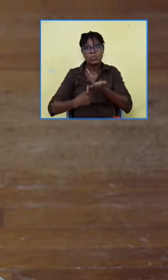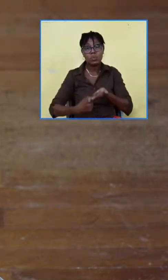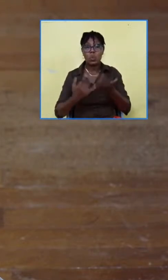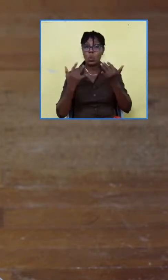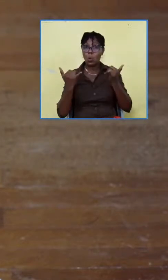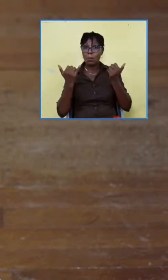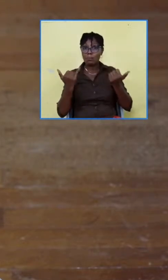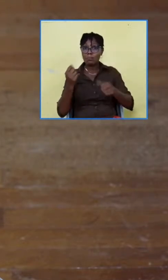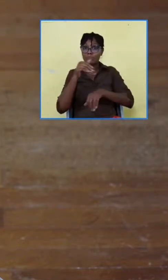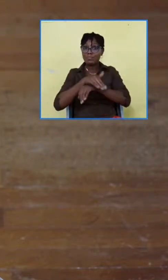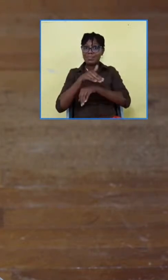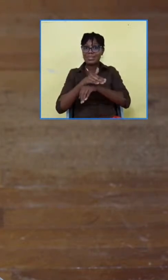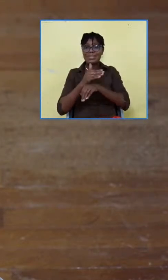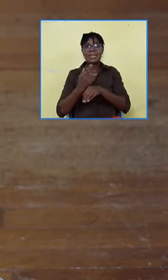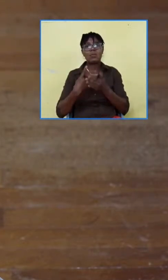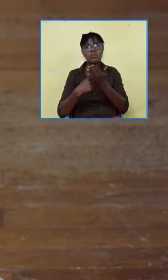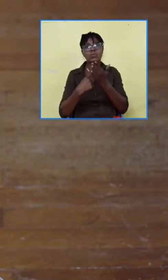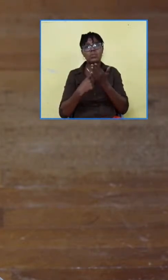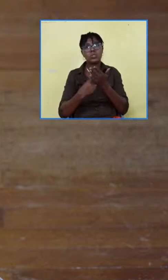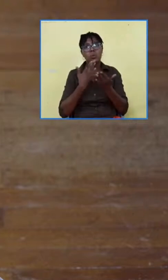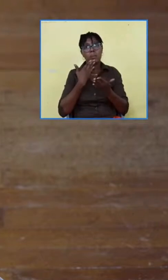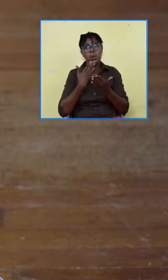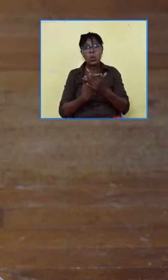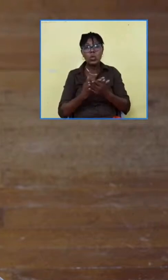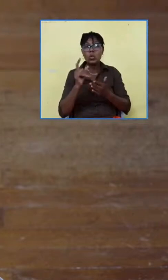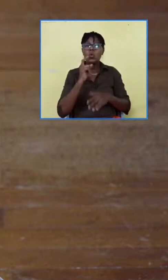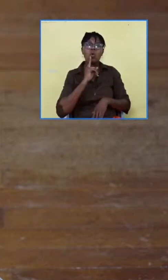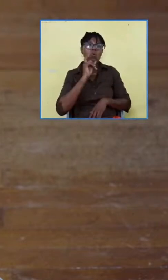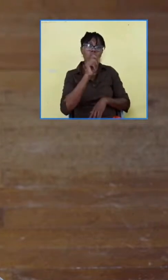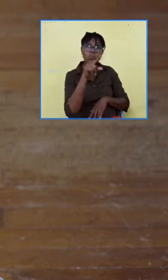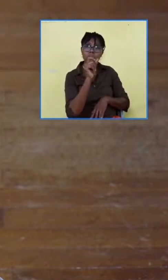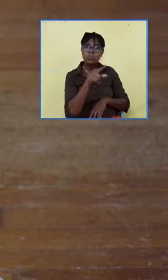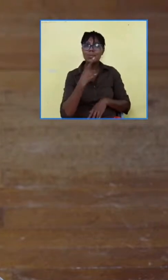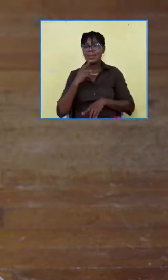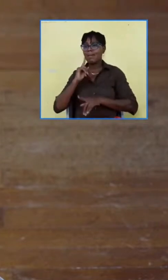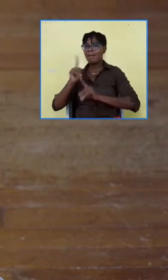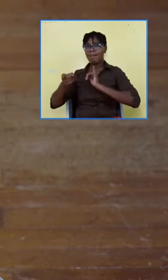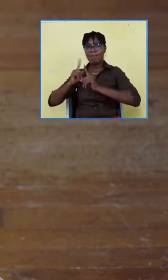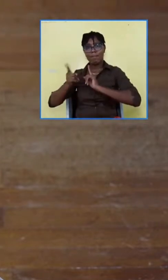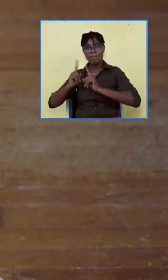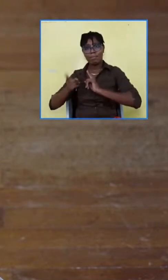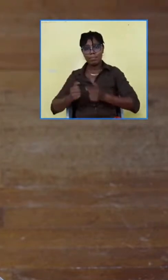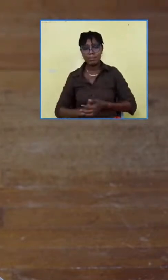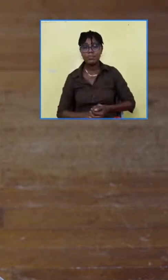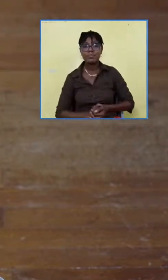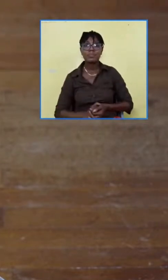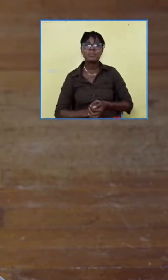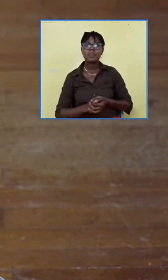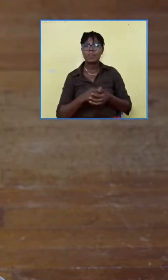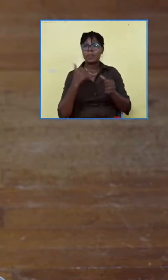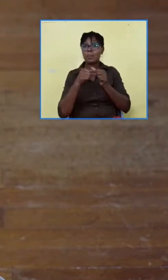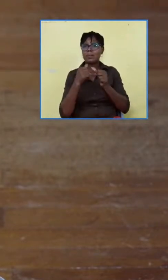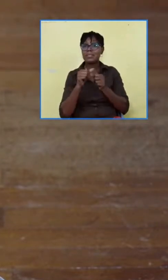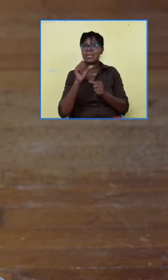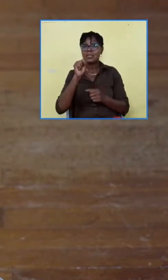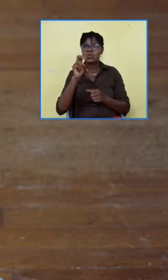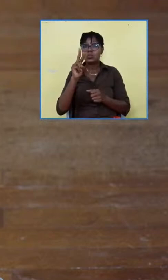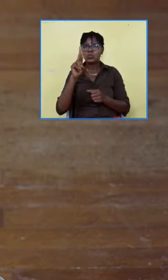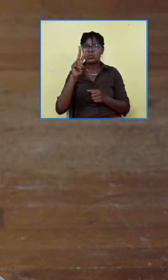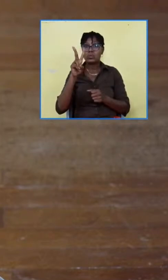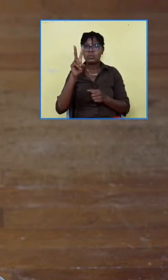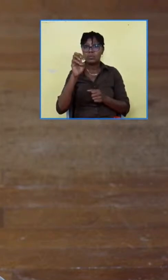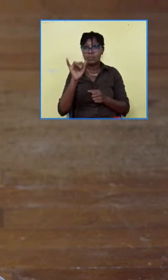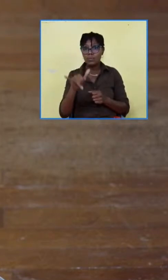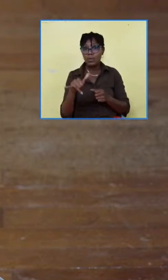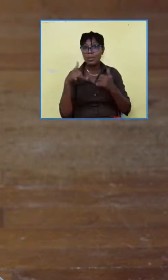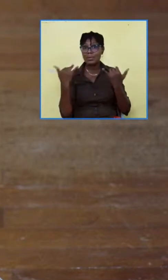good discussion tonight and answer the questions that you may have. And we'll mention the survey. There's a survey that's now open. We'll